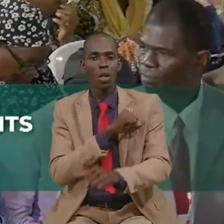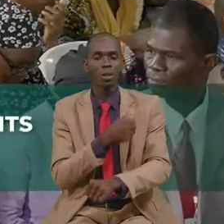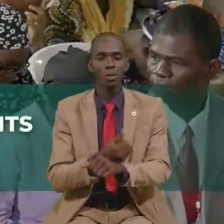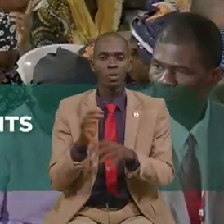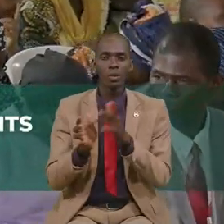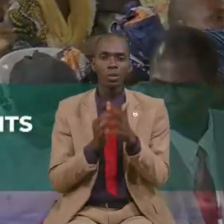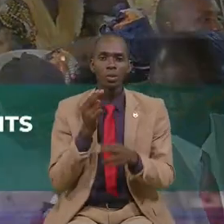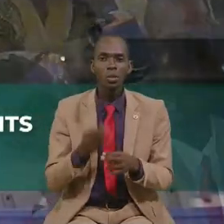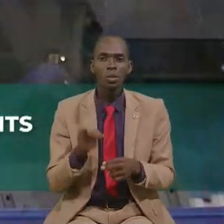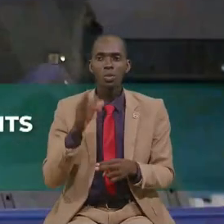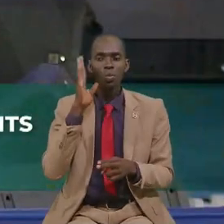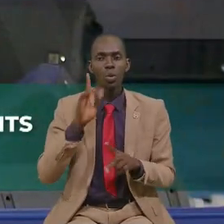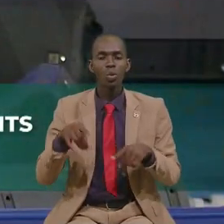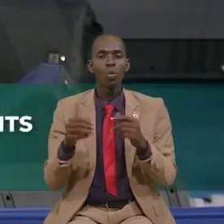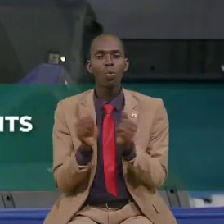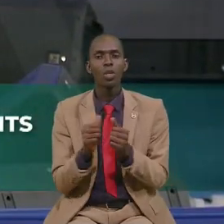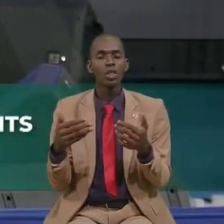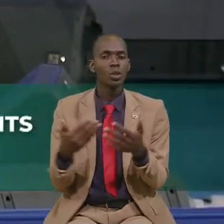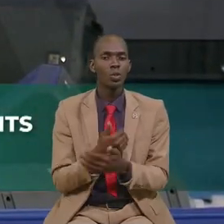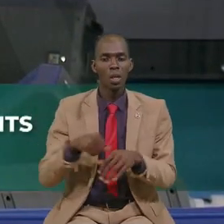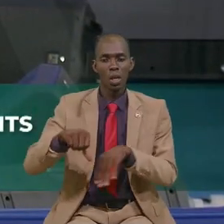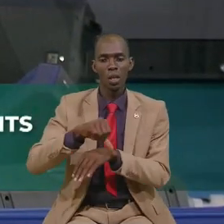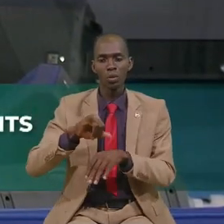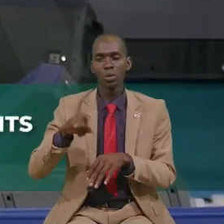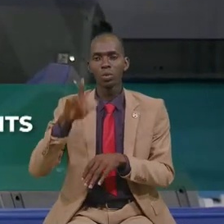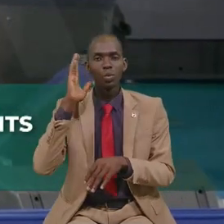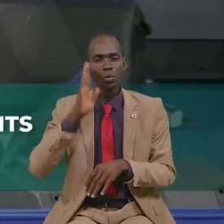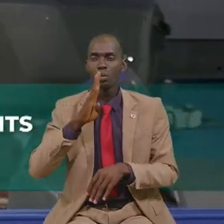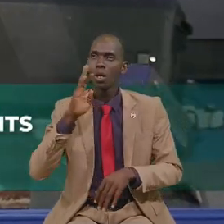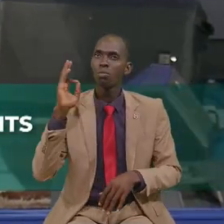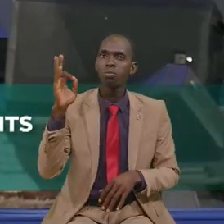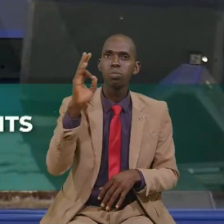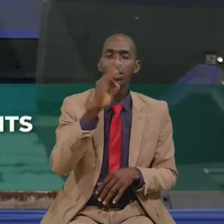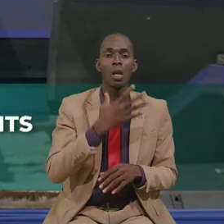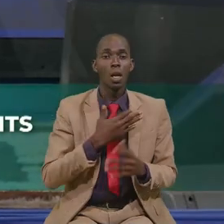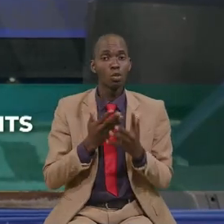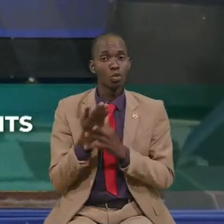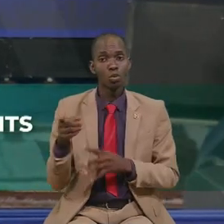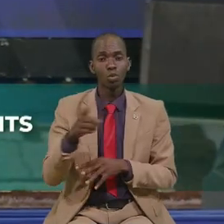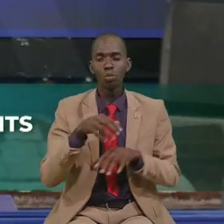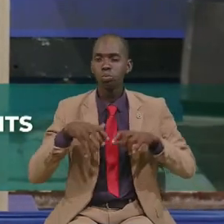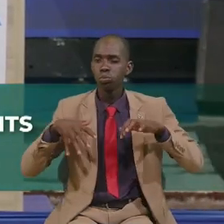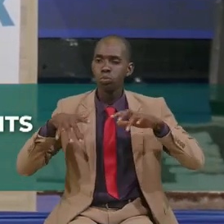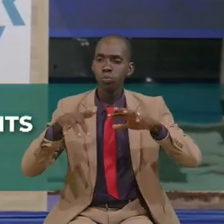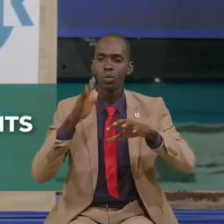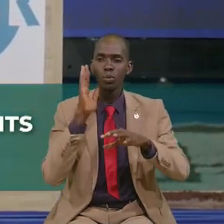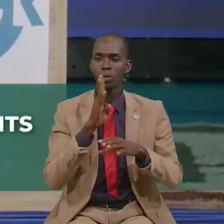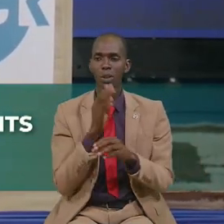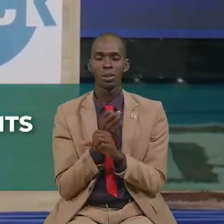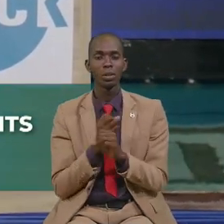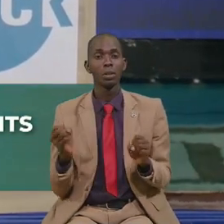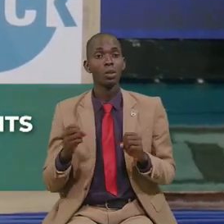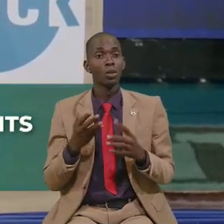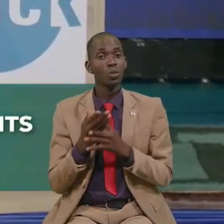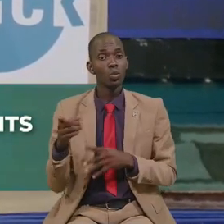anointing. You'll be preaching the word, and through you multitudes will be saved, and through you multitudes will be